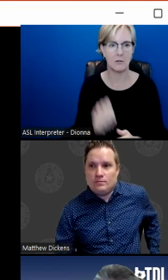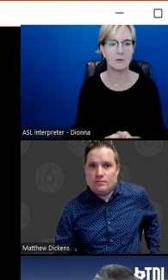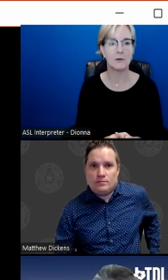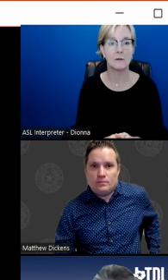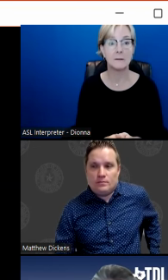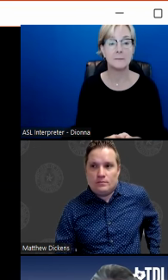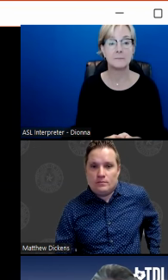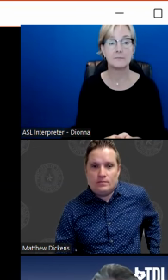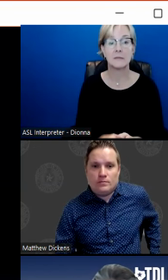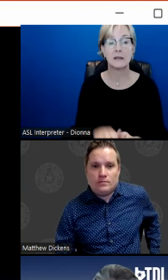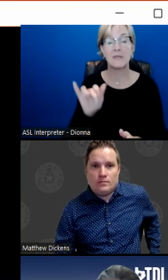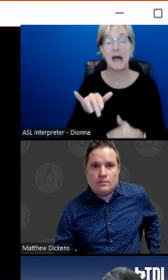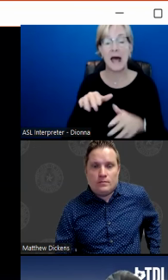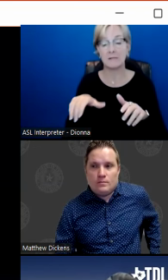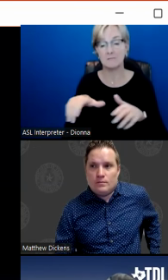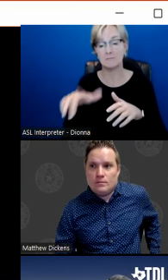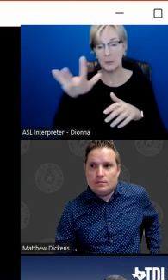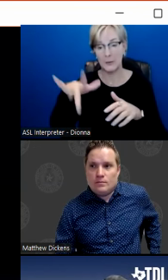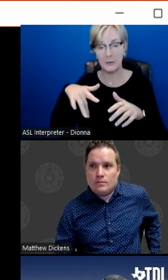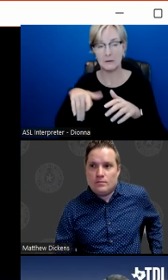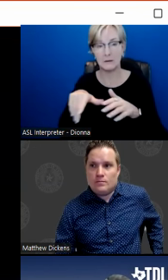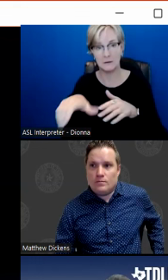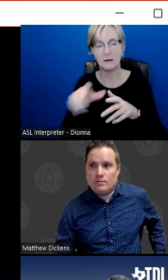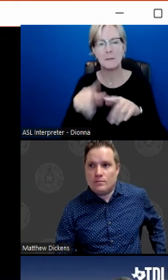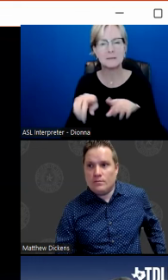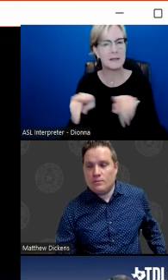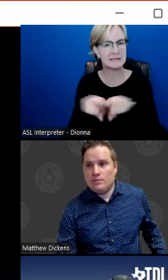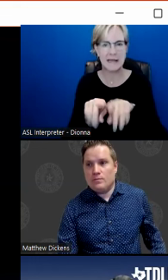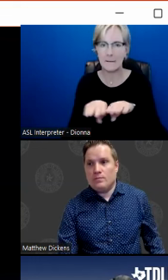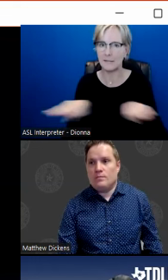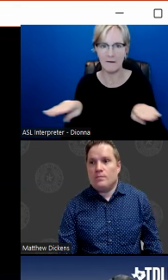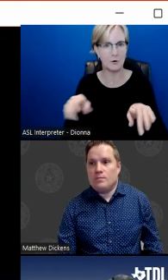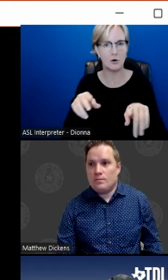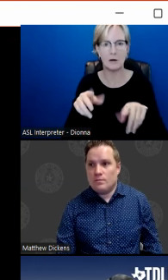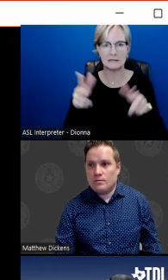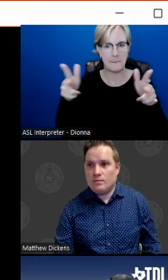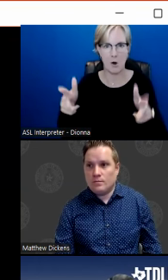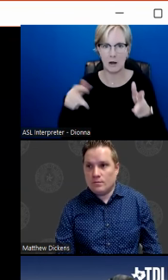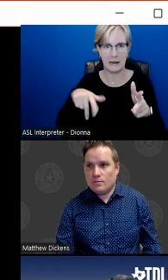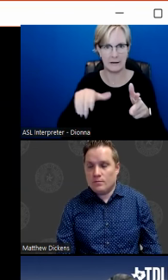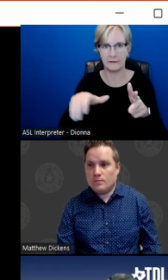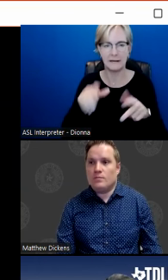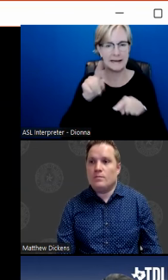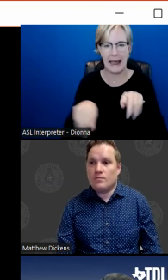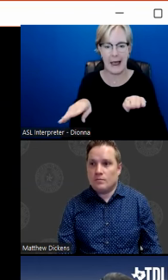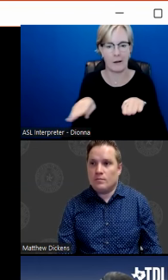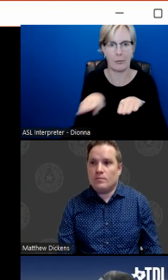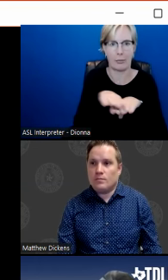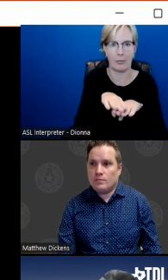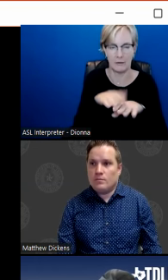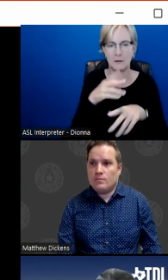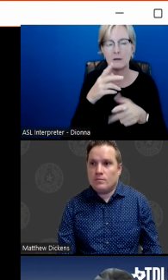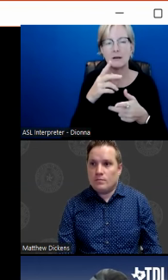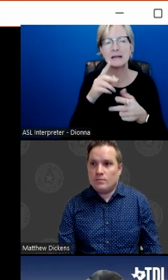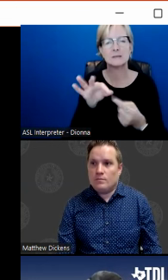The associated access aisle must be on the same level as parking spaces and cannot overlap vehicular way. This is especially